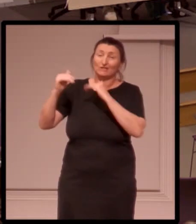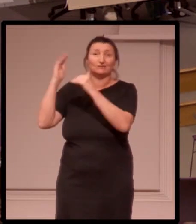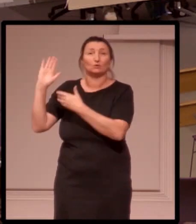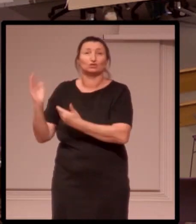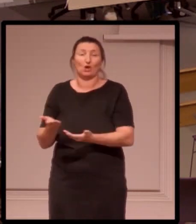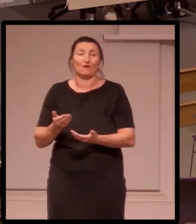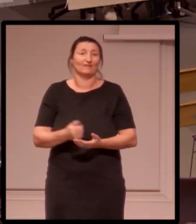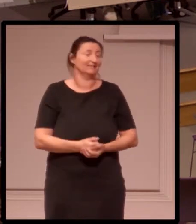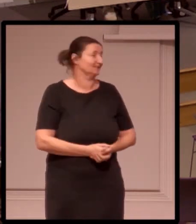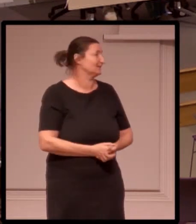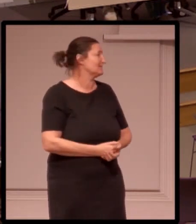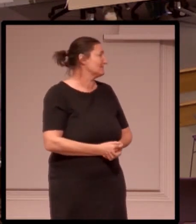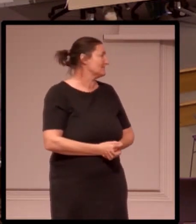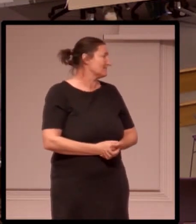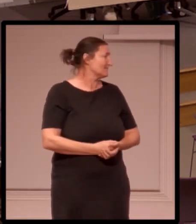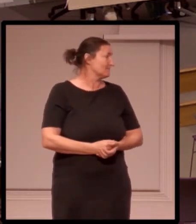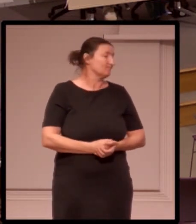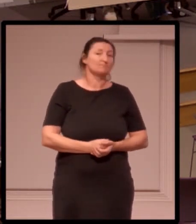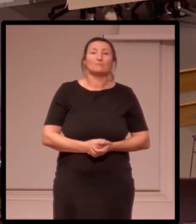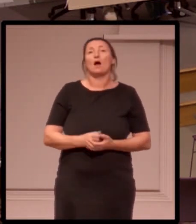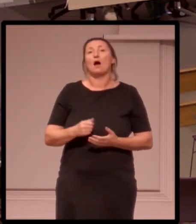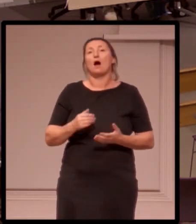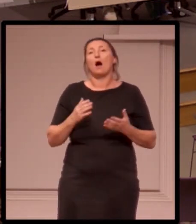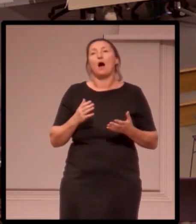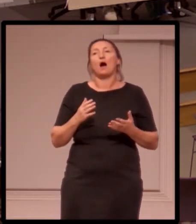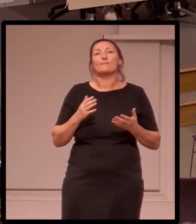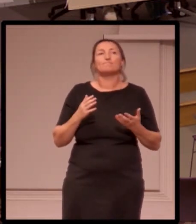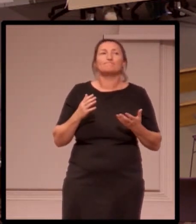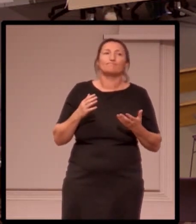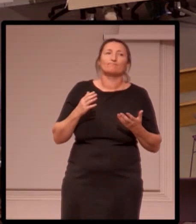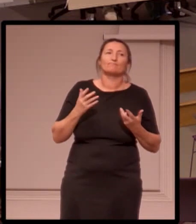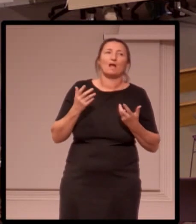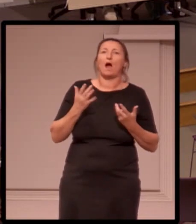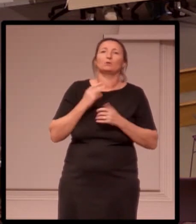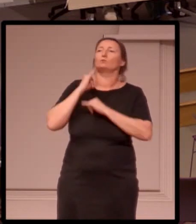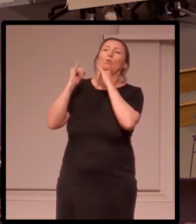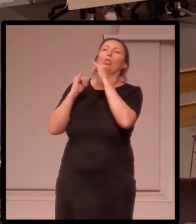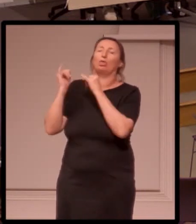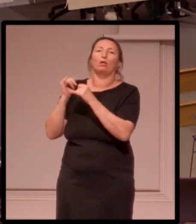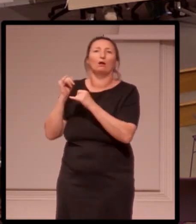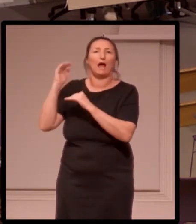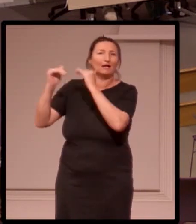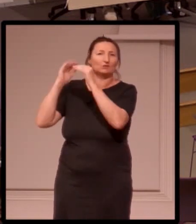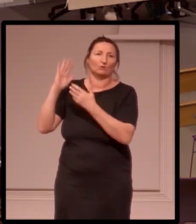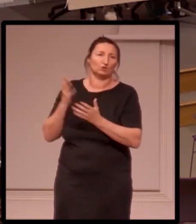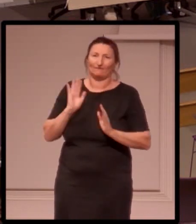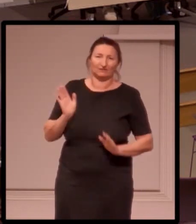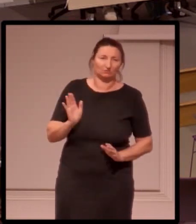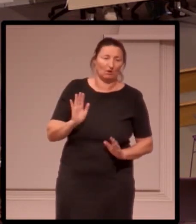Again, I couldn't probably confidently say they're not up to scratch, but I don't think, I put it back to, I'm getting some nods. I don't think they're up to scratch at